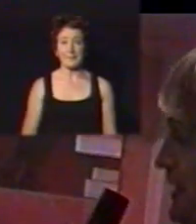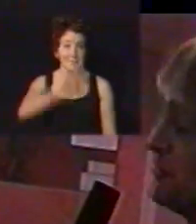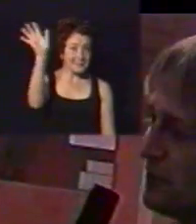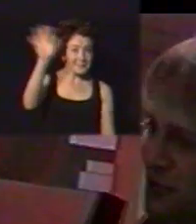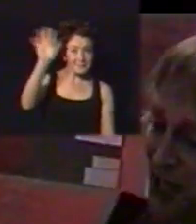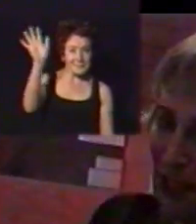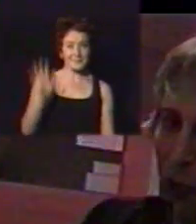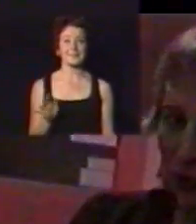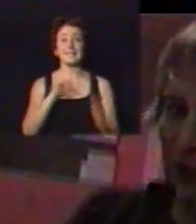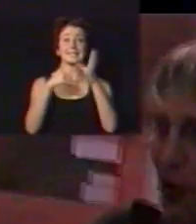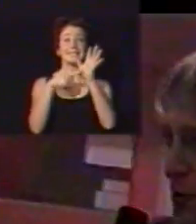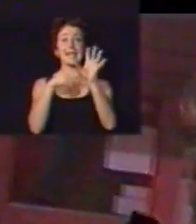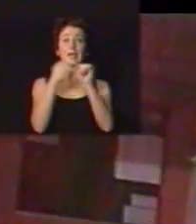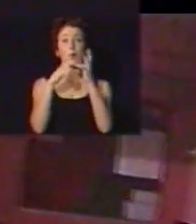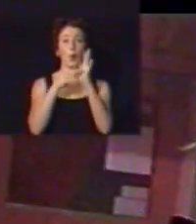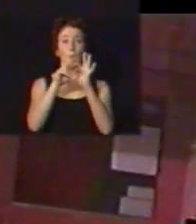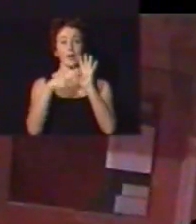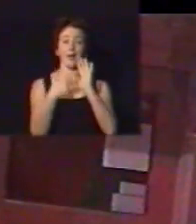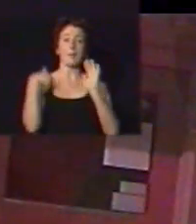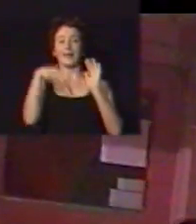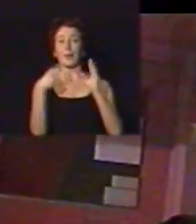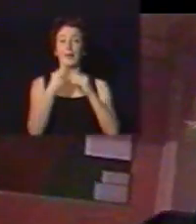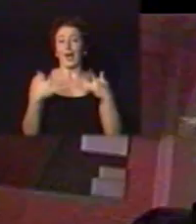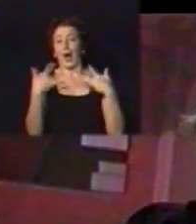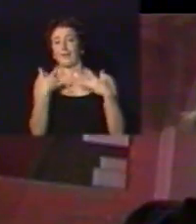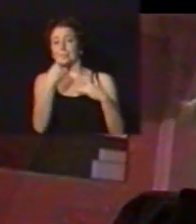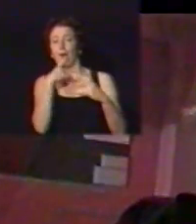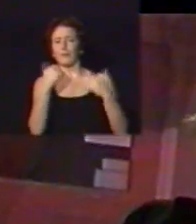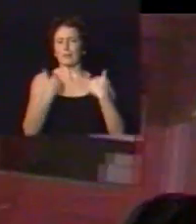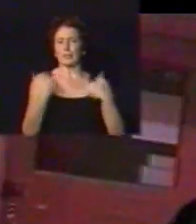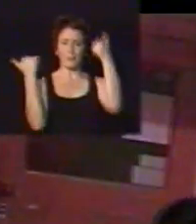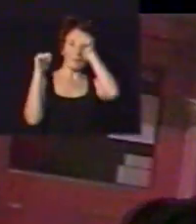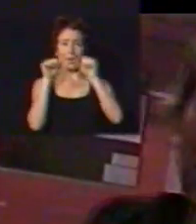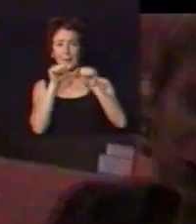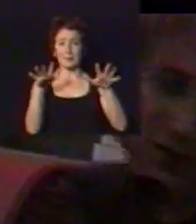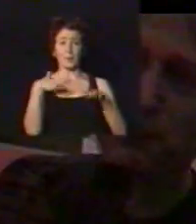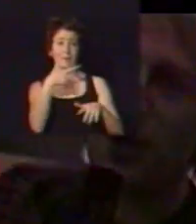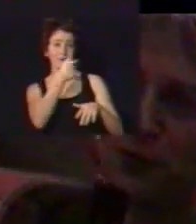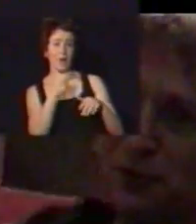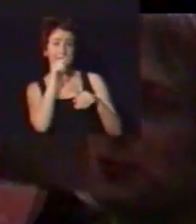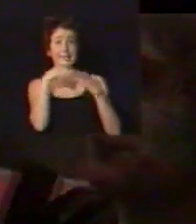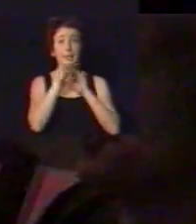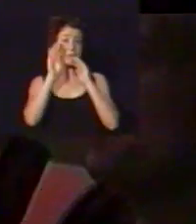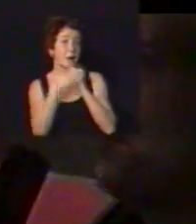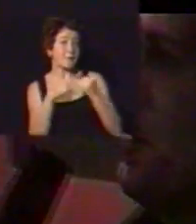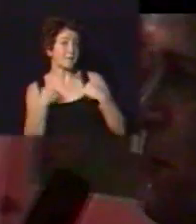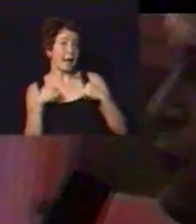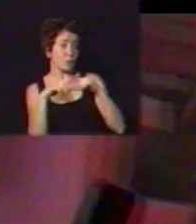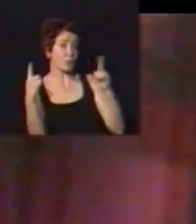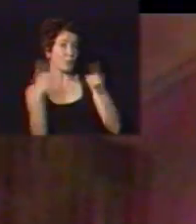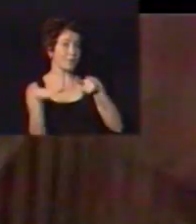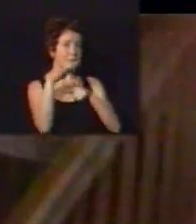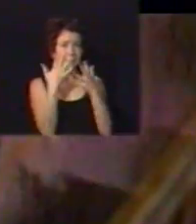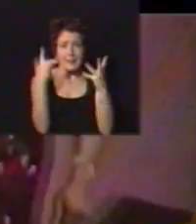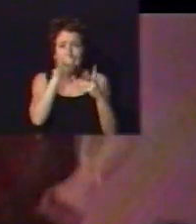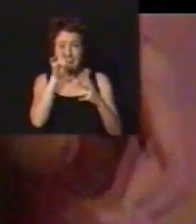Hi, Sally Goldner on Lifestyles of the Rich and Famous. We've invaded the private bathrooms of so many people,